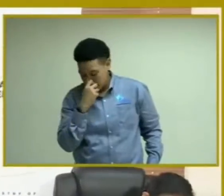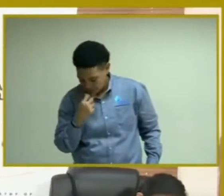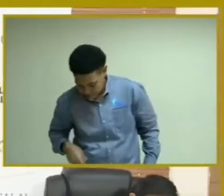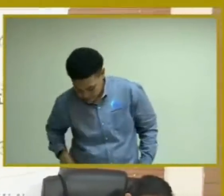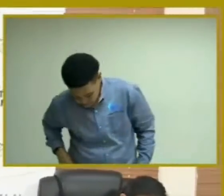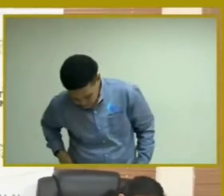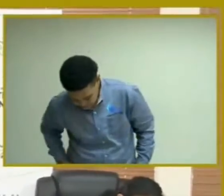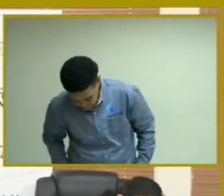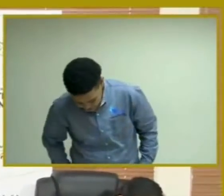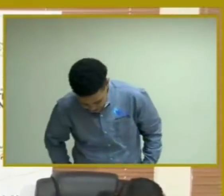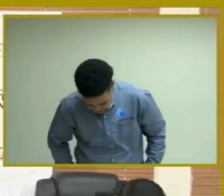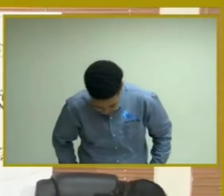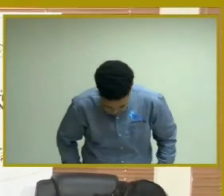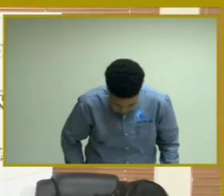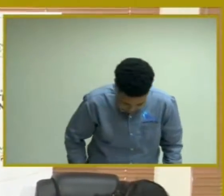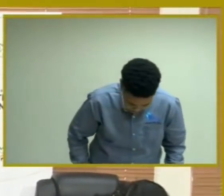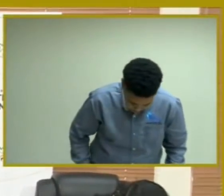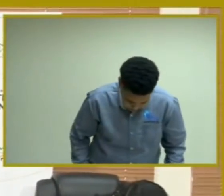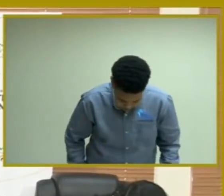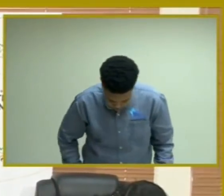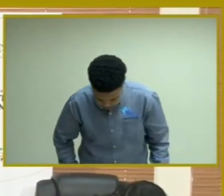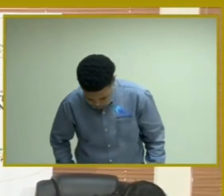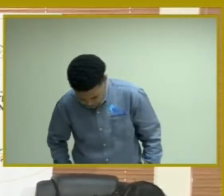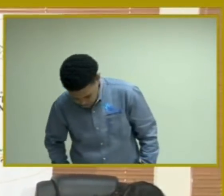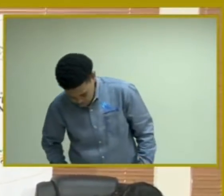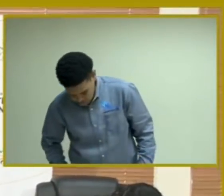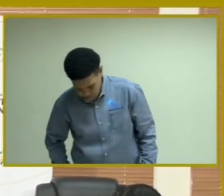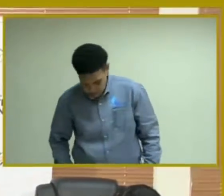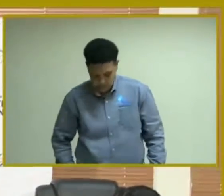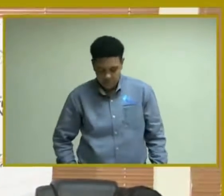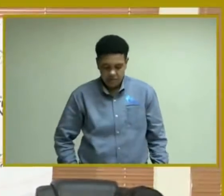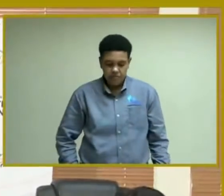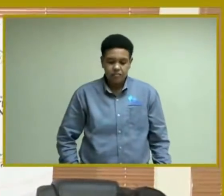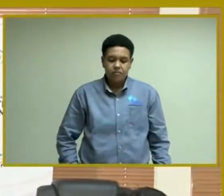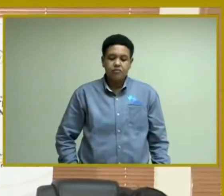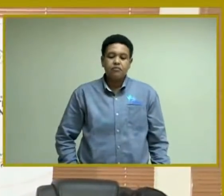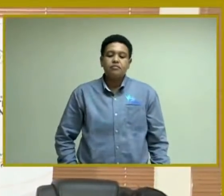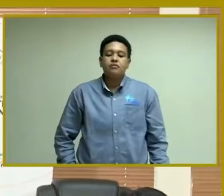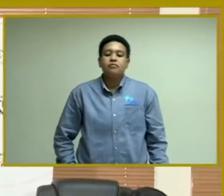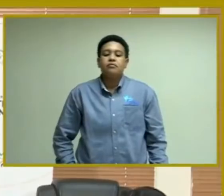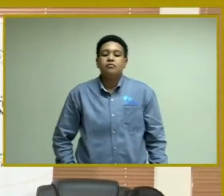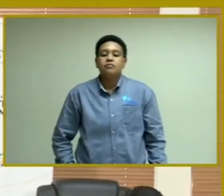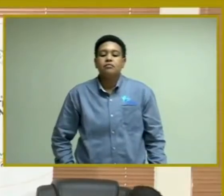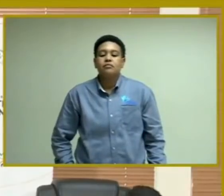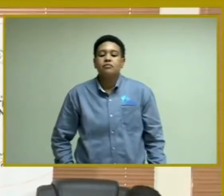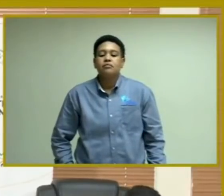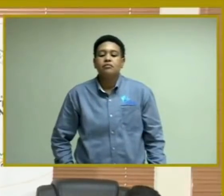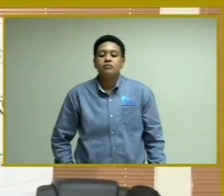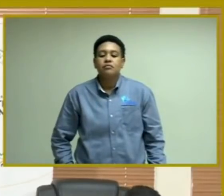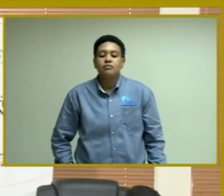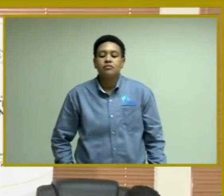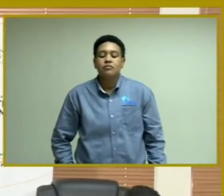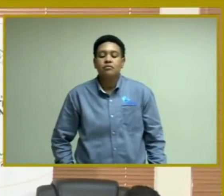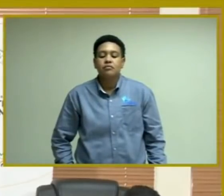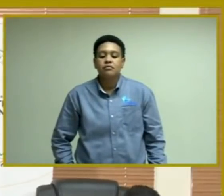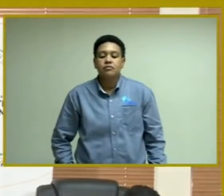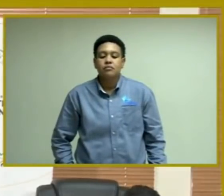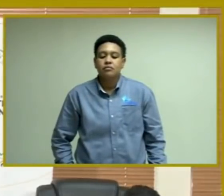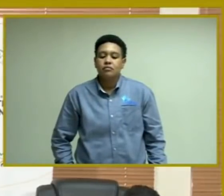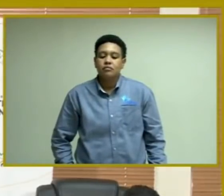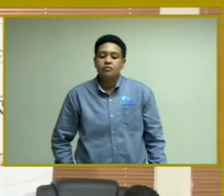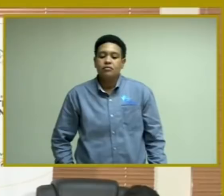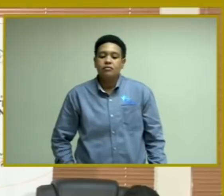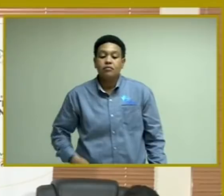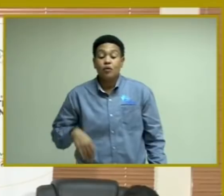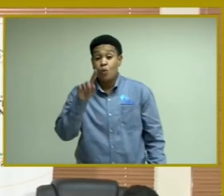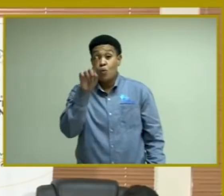Hi, morning. Hearing me? Yes, go ahead. All right, 3 quick questions. The minister 100 additional